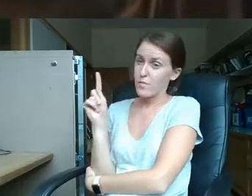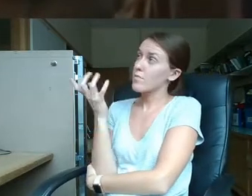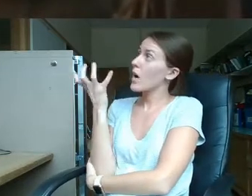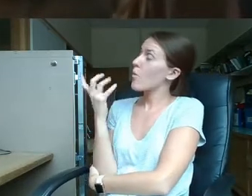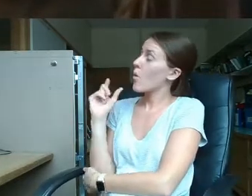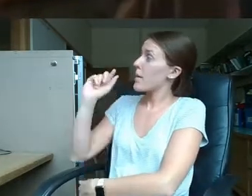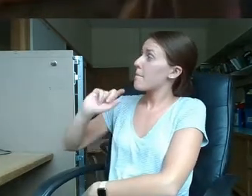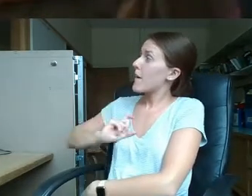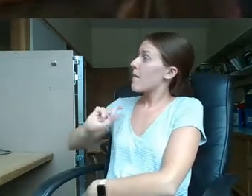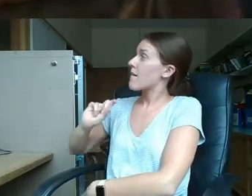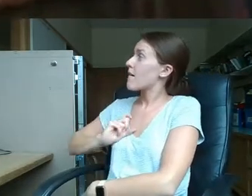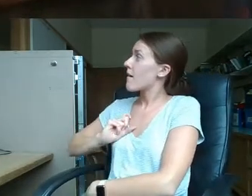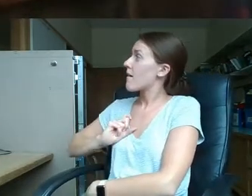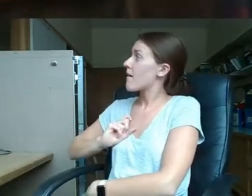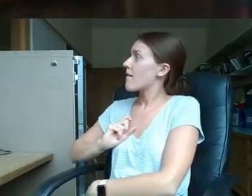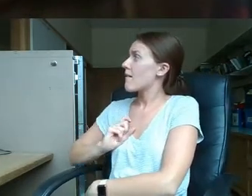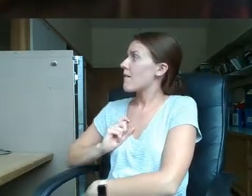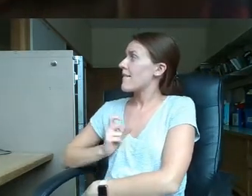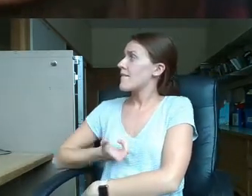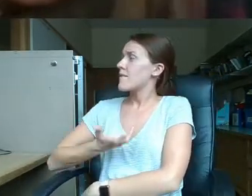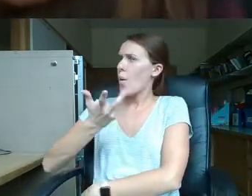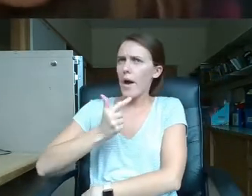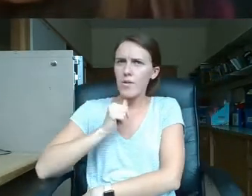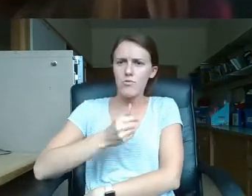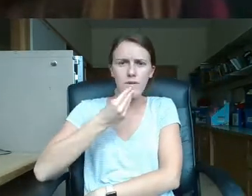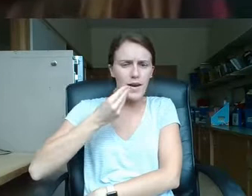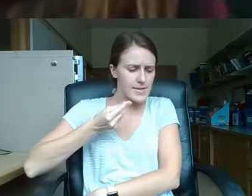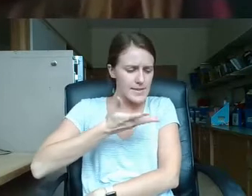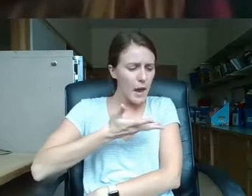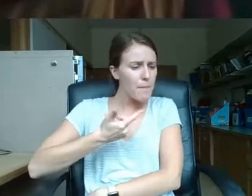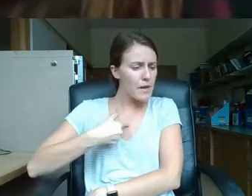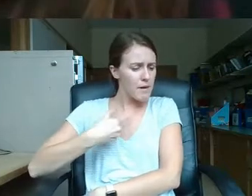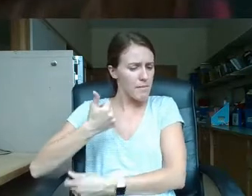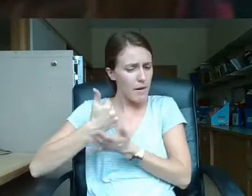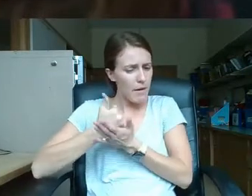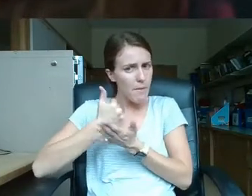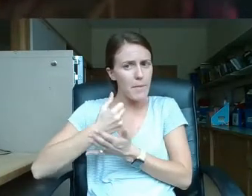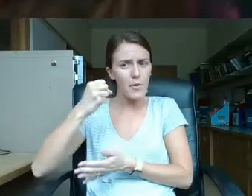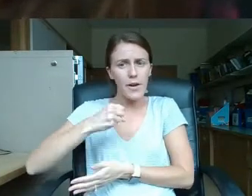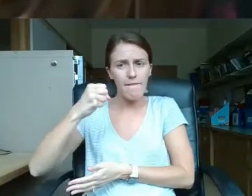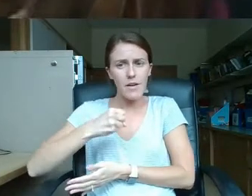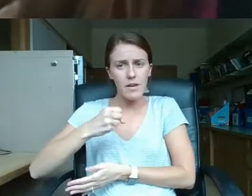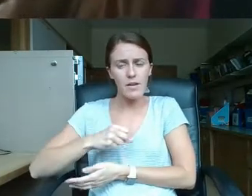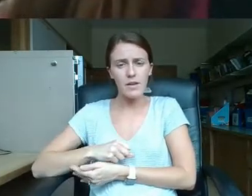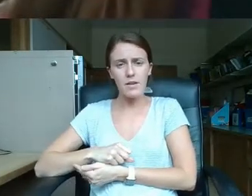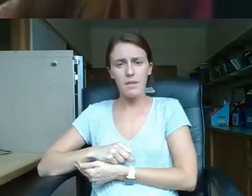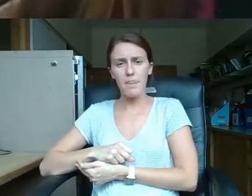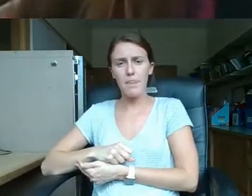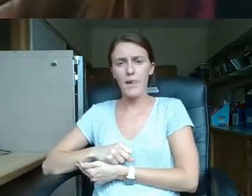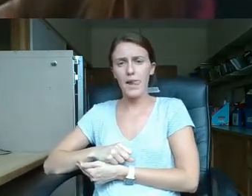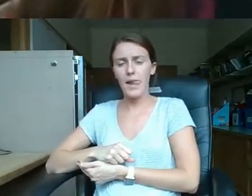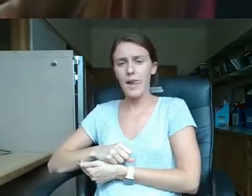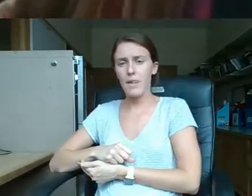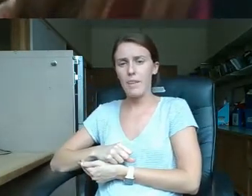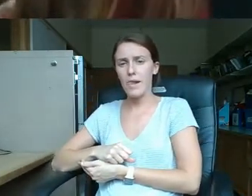said. "Oh, Corduroy, why didn't you tell me that you wanted a pocket?" Lisa was giving